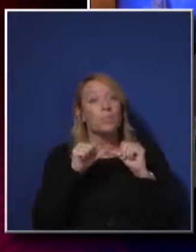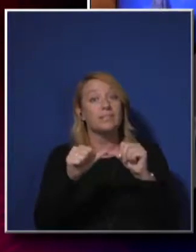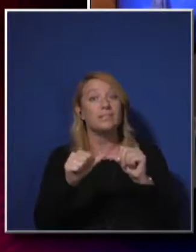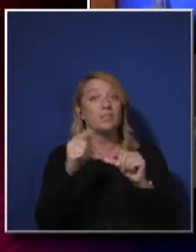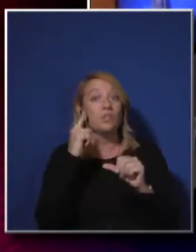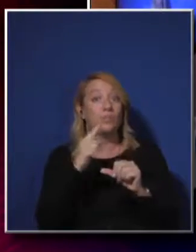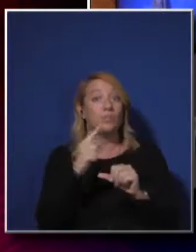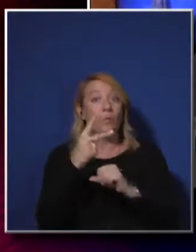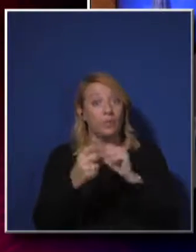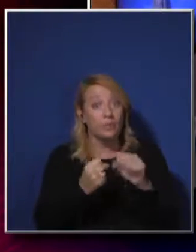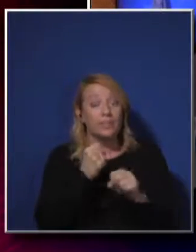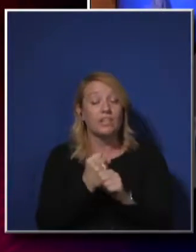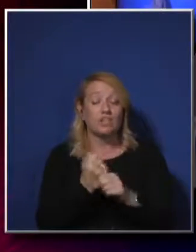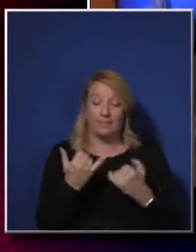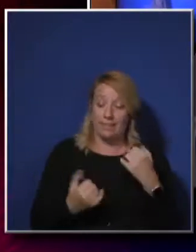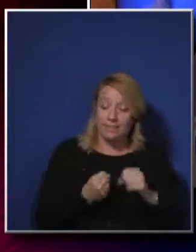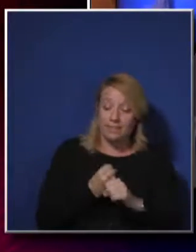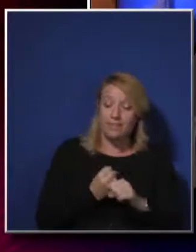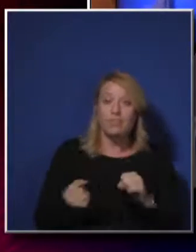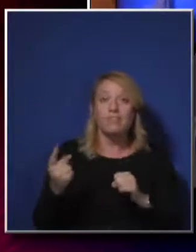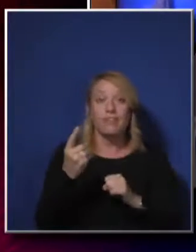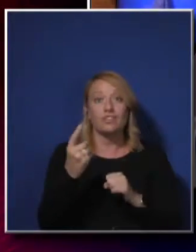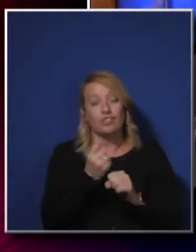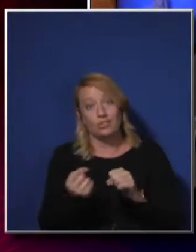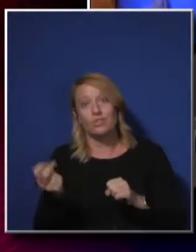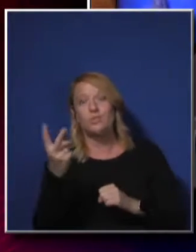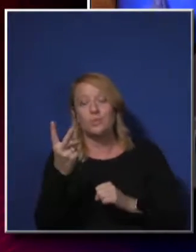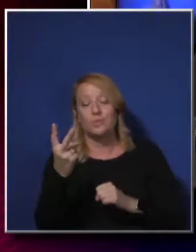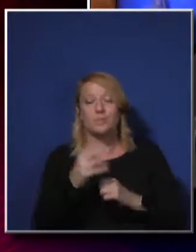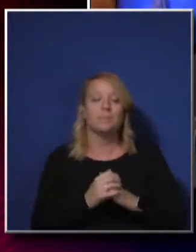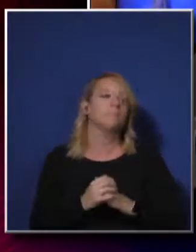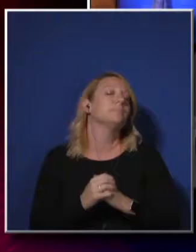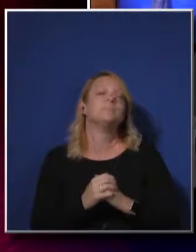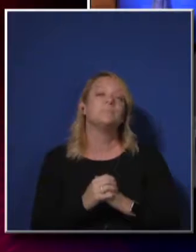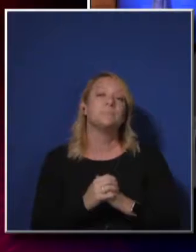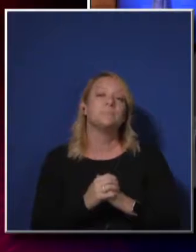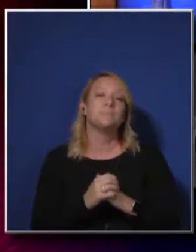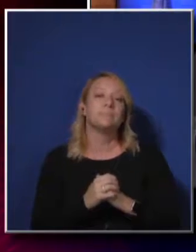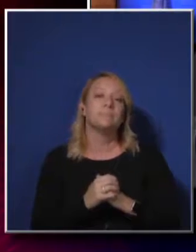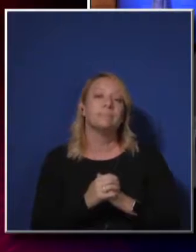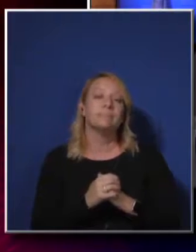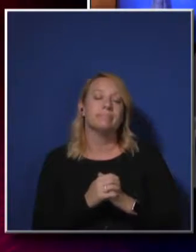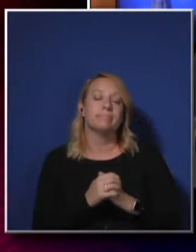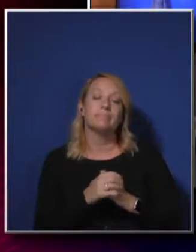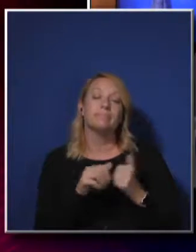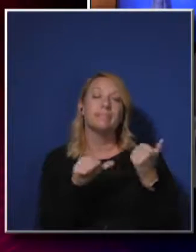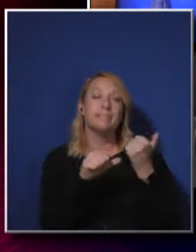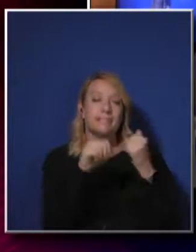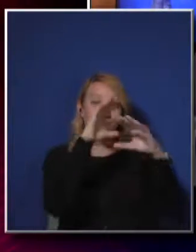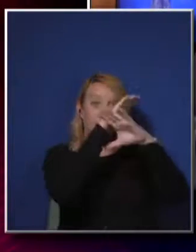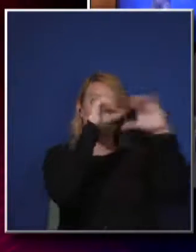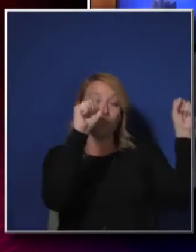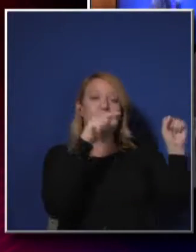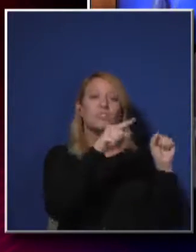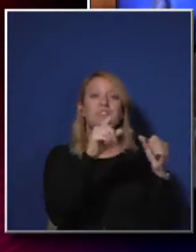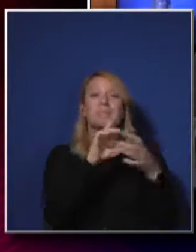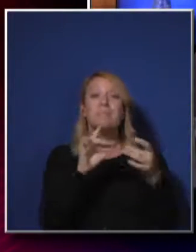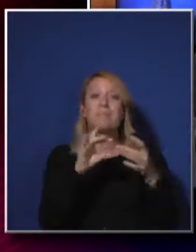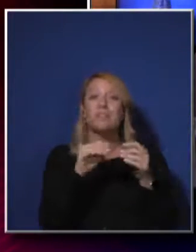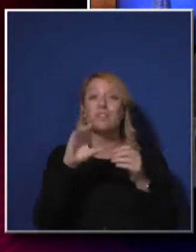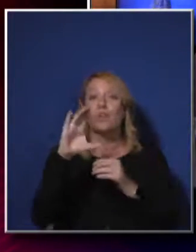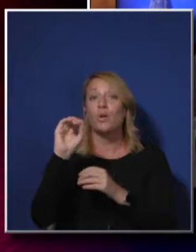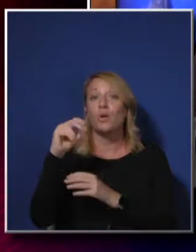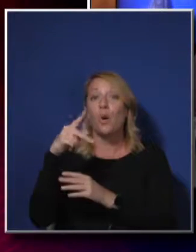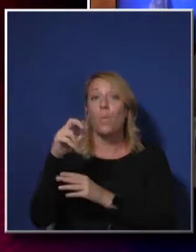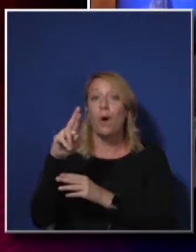year. And then, as you just heard from Assistant Superintendent Rex, the cooperative.